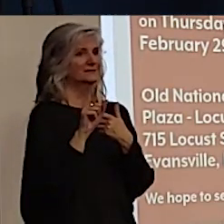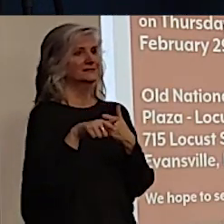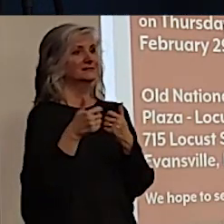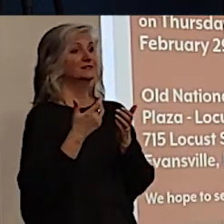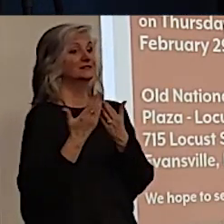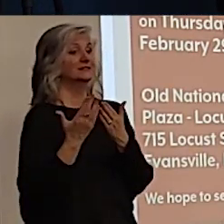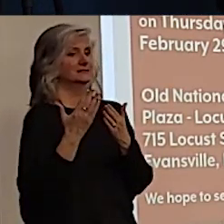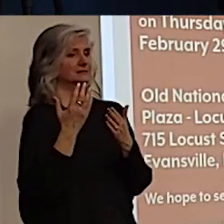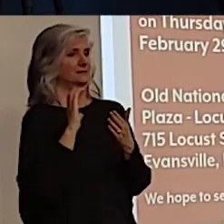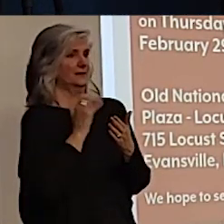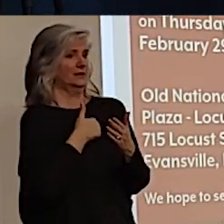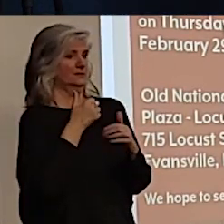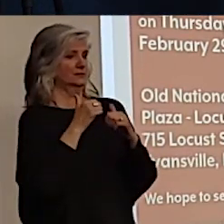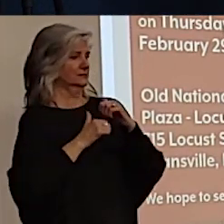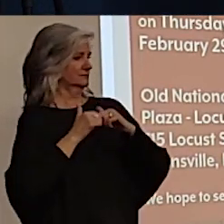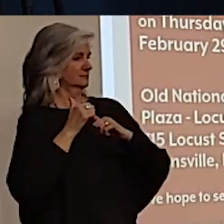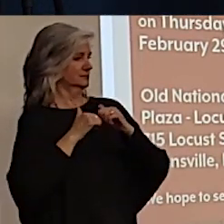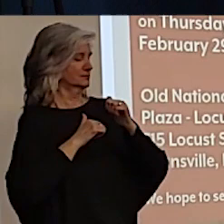our structure,